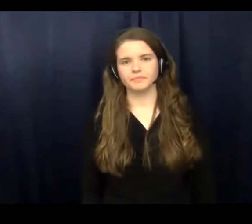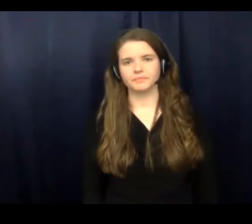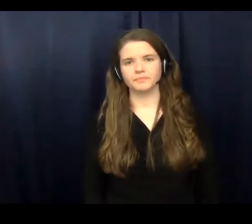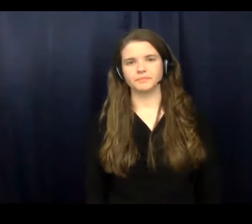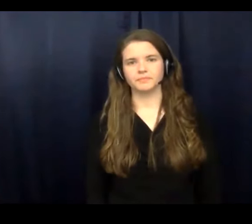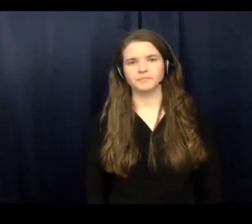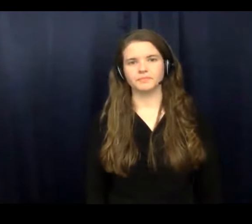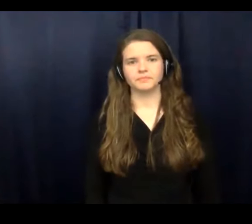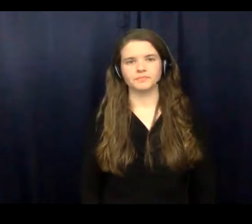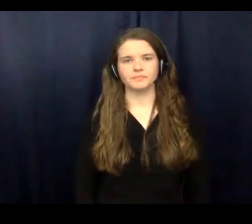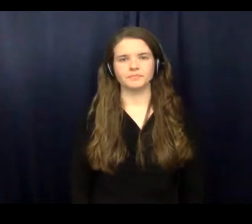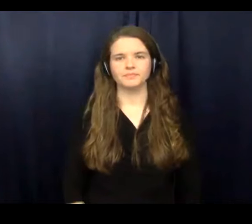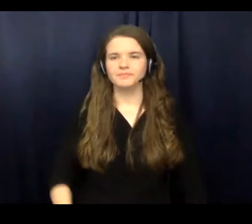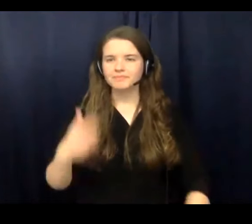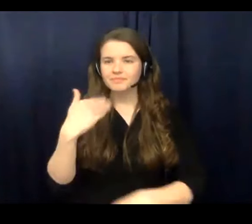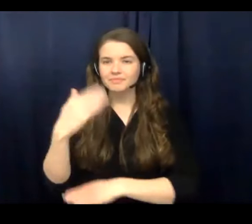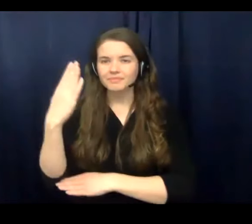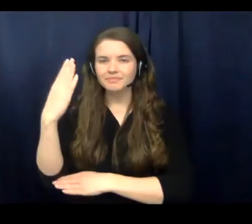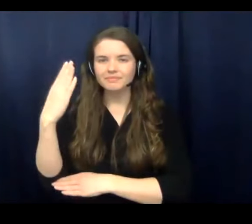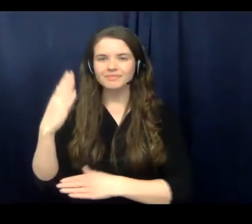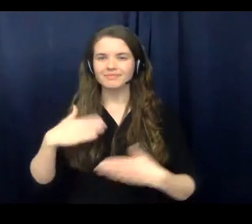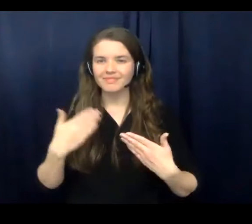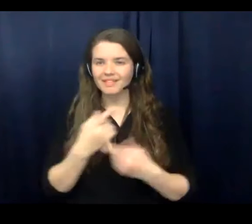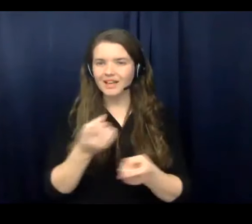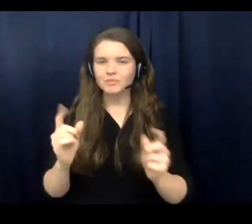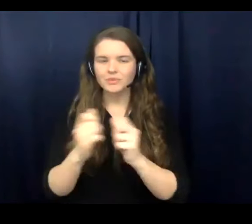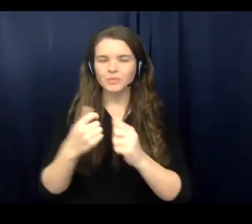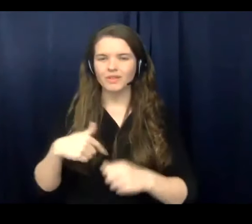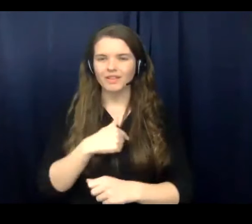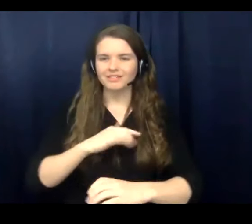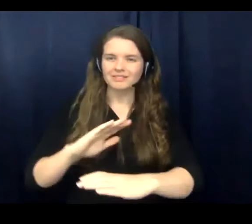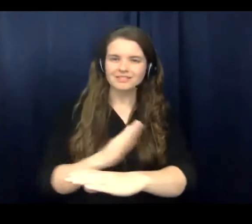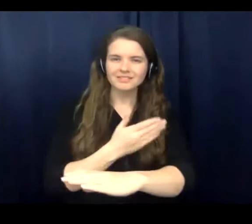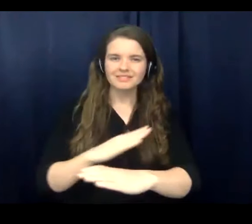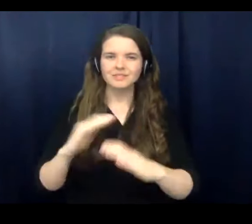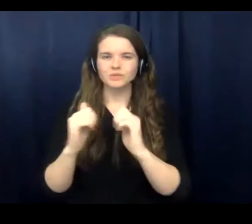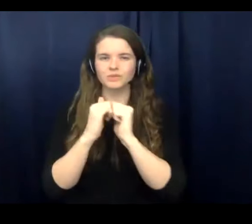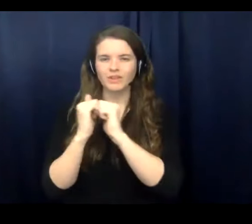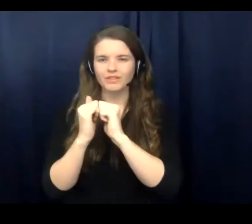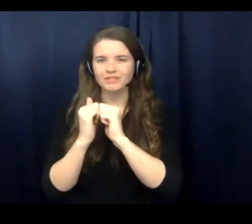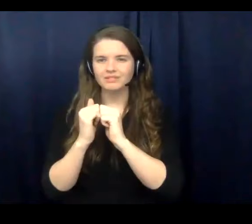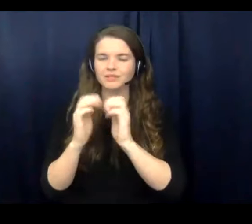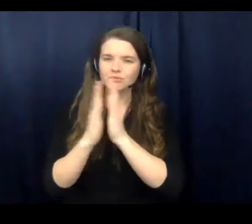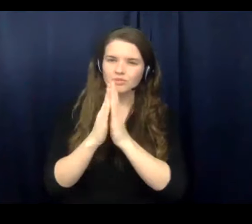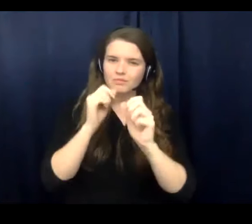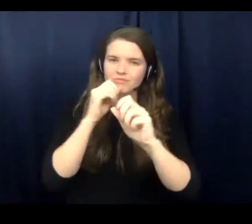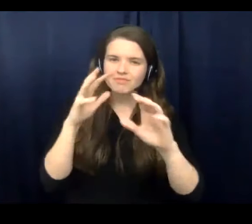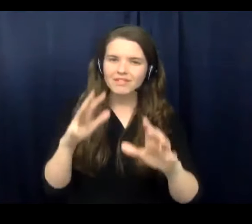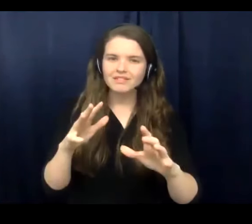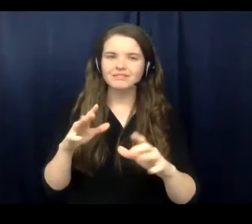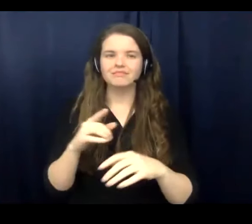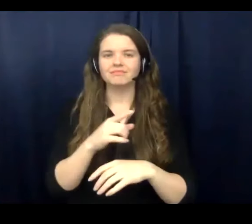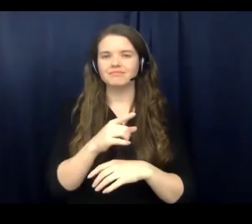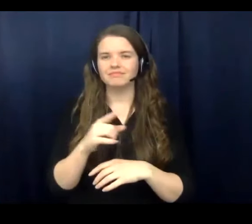Well, good morning. We're glad you're with us this morning as we sing a few songs together. We pray that you're blessed, that you appreciate these old hymns like we